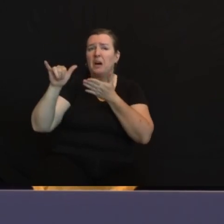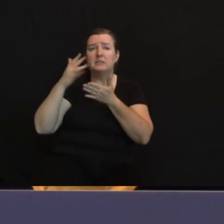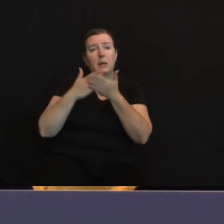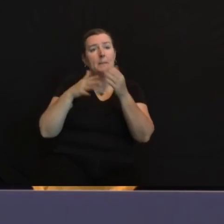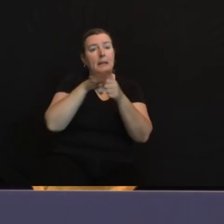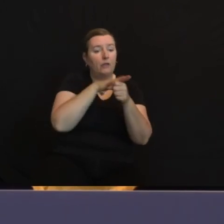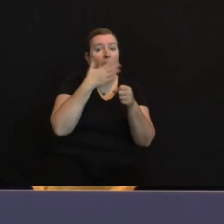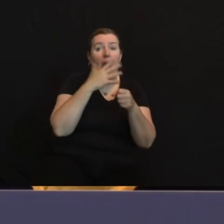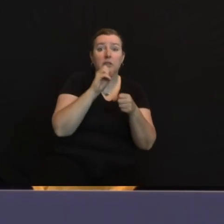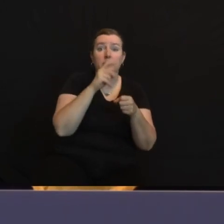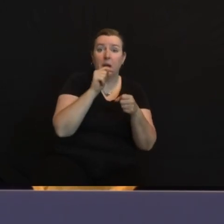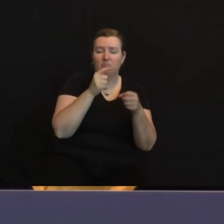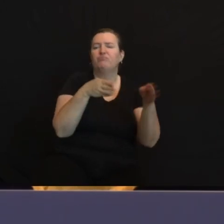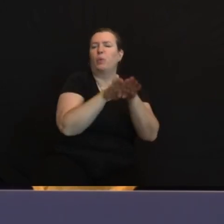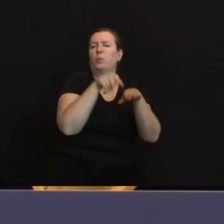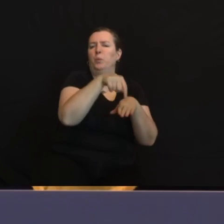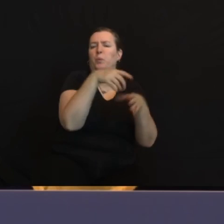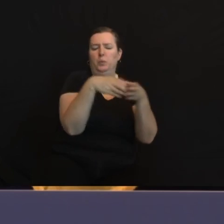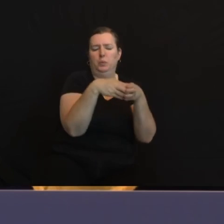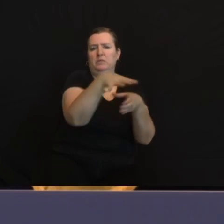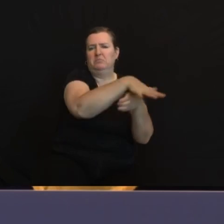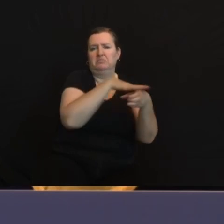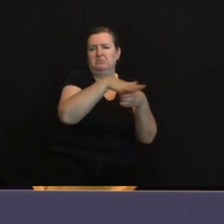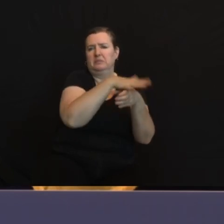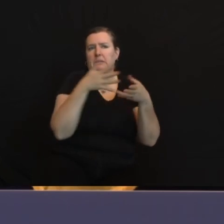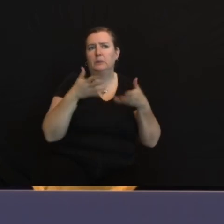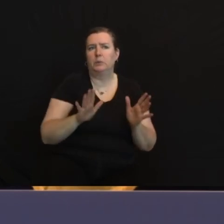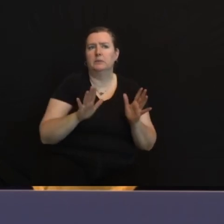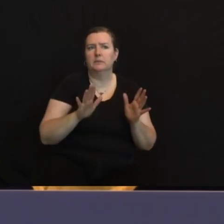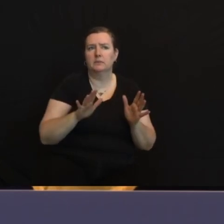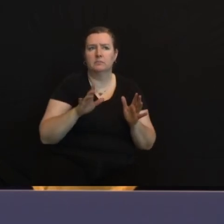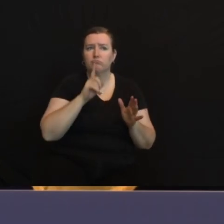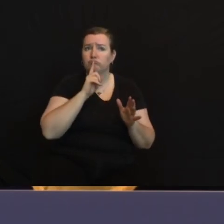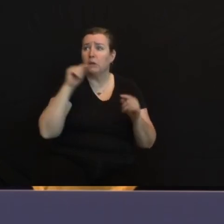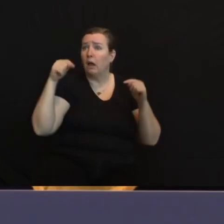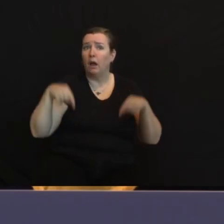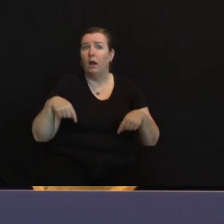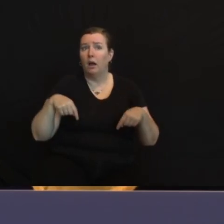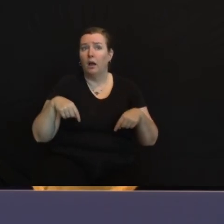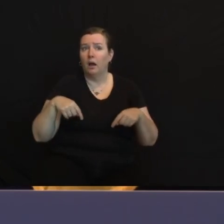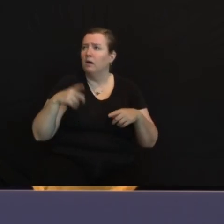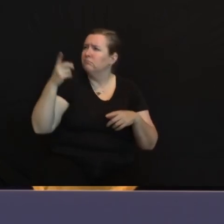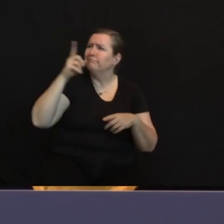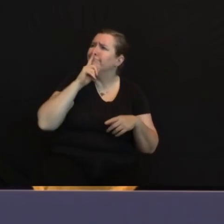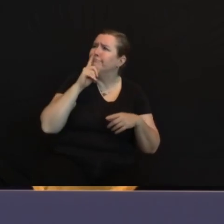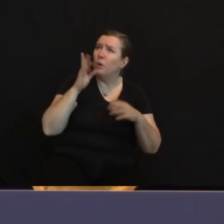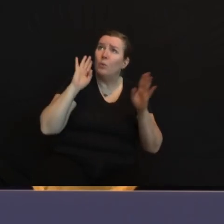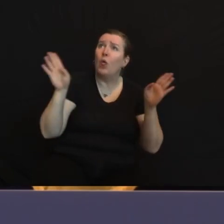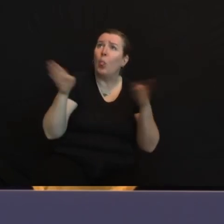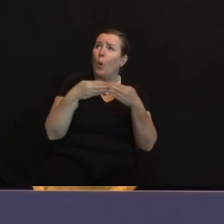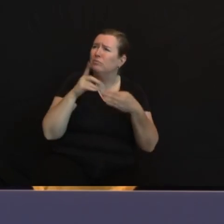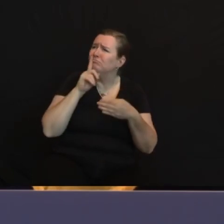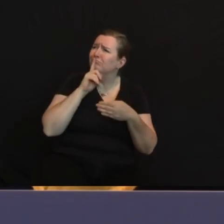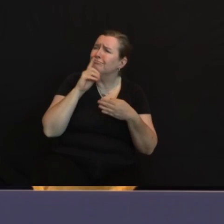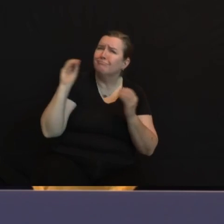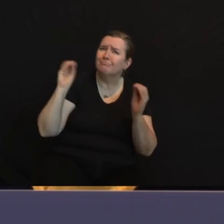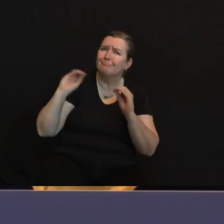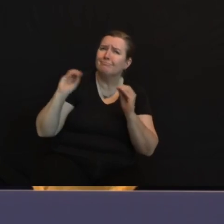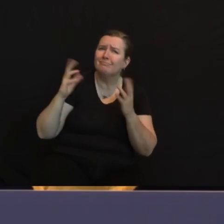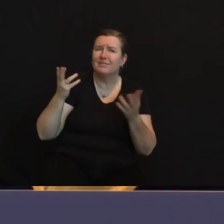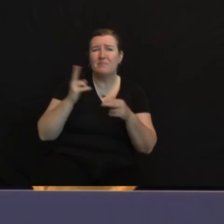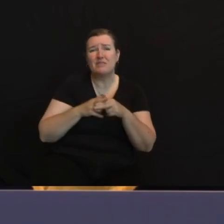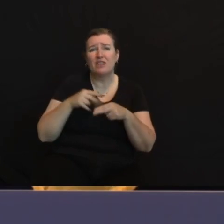on the table, but why won't you commit to targeted shutdowns here? And then lastly, you said earlier this month that this year's bear hunt would